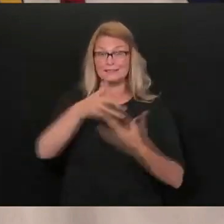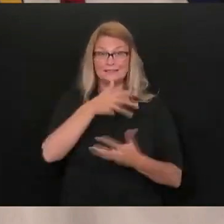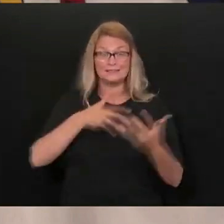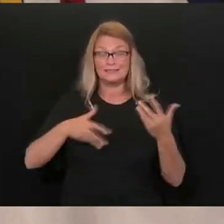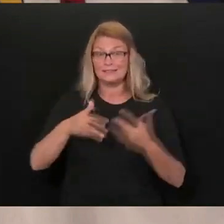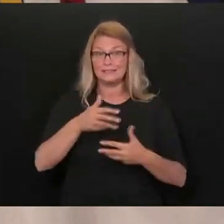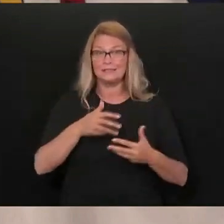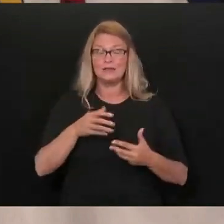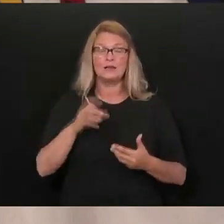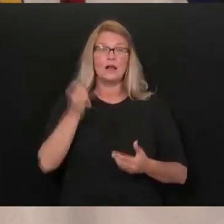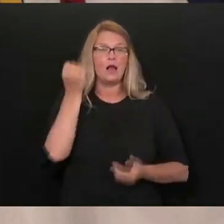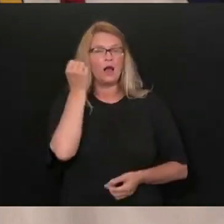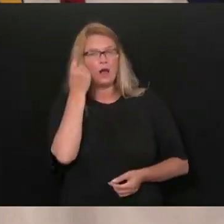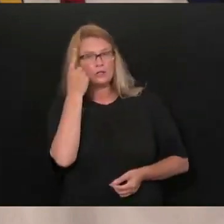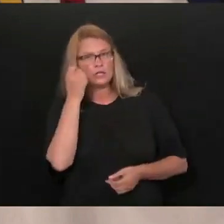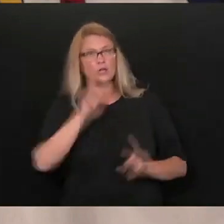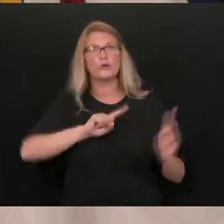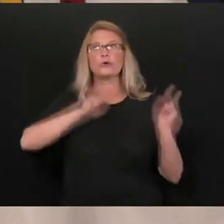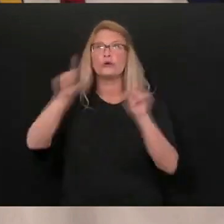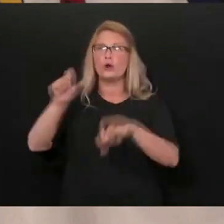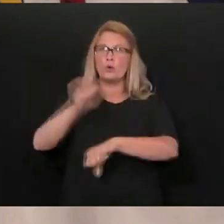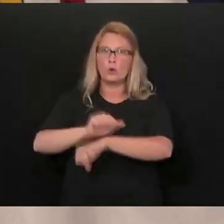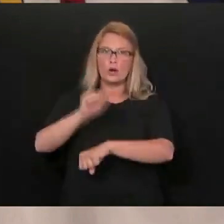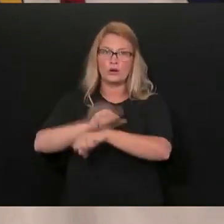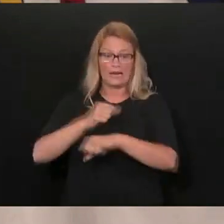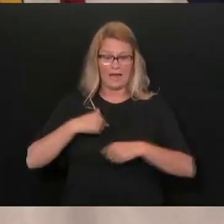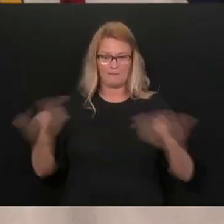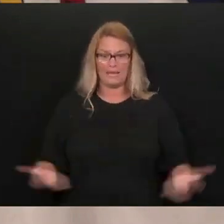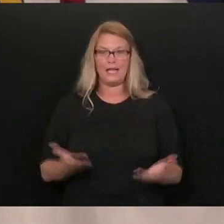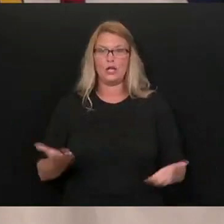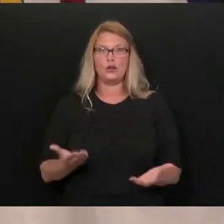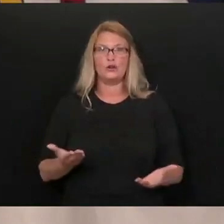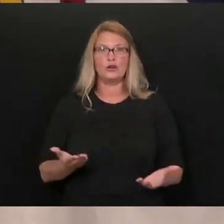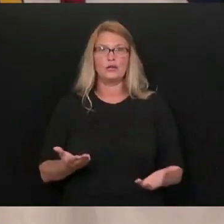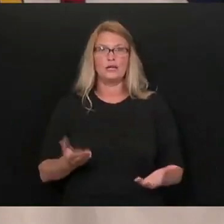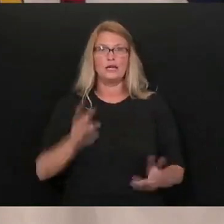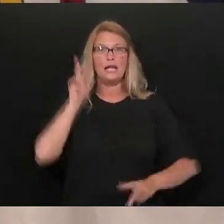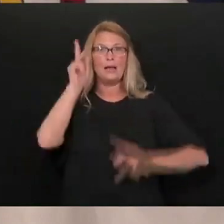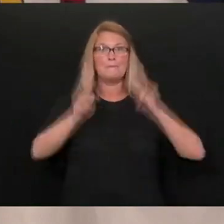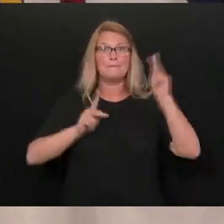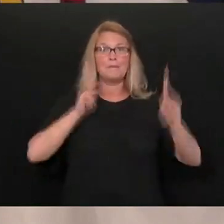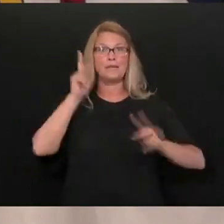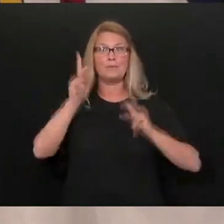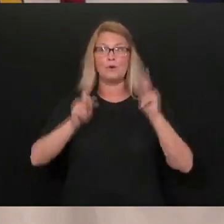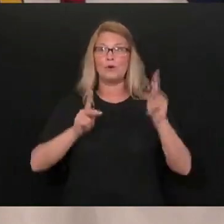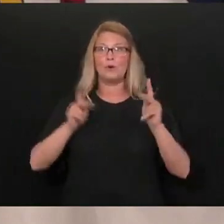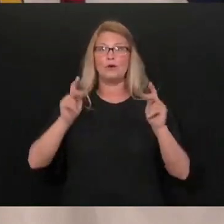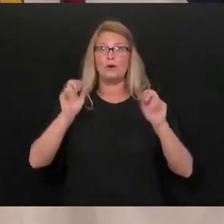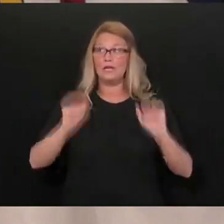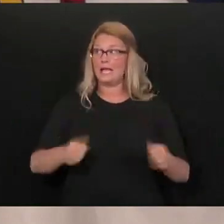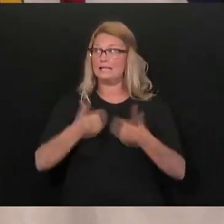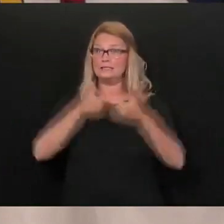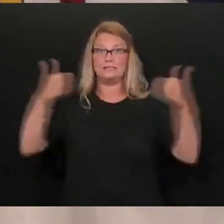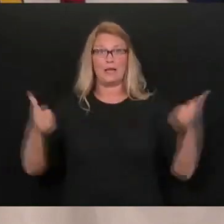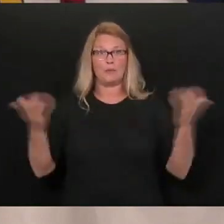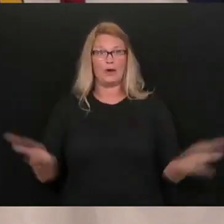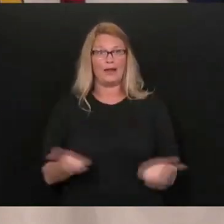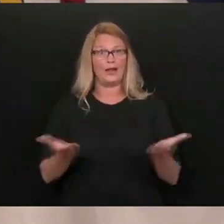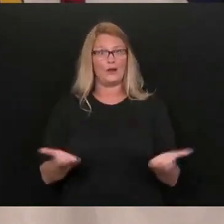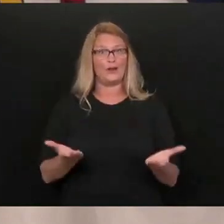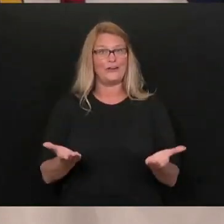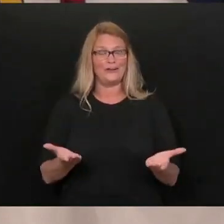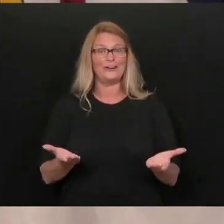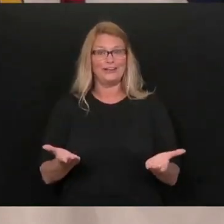if you go to work and, like I'm here and we're able to social distance, well, there's no